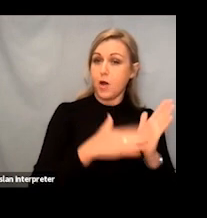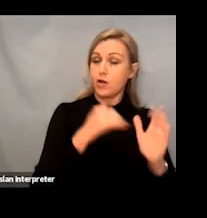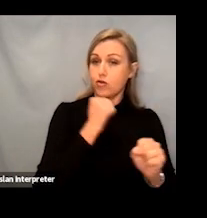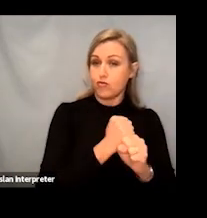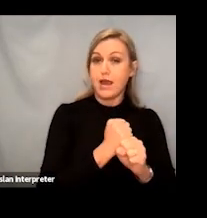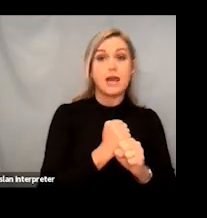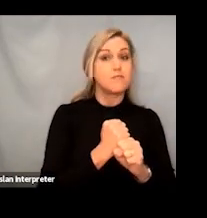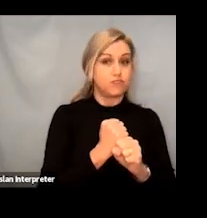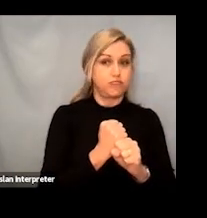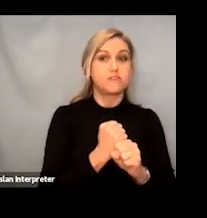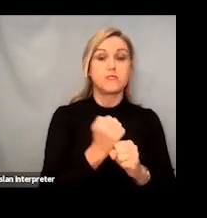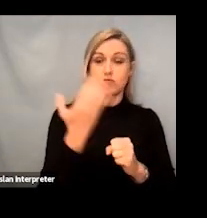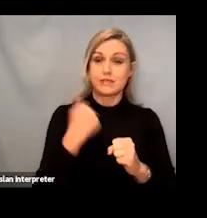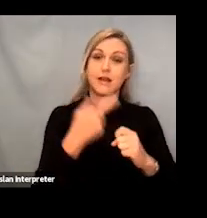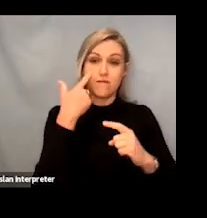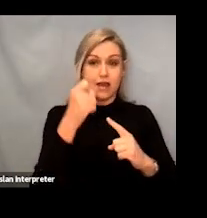been found.